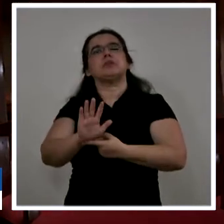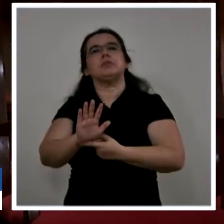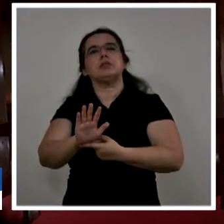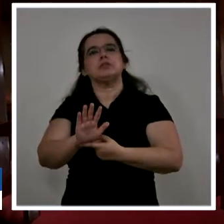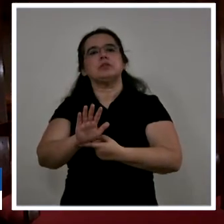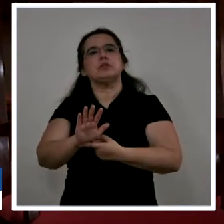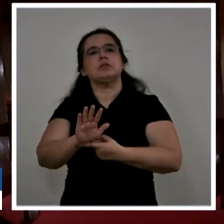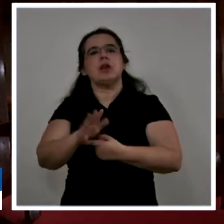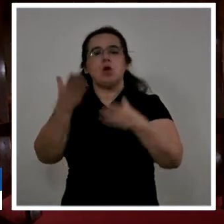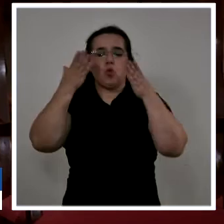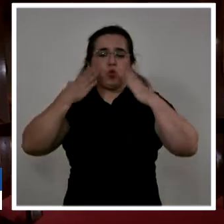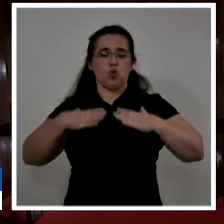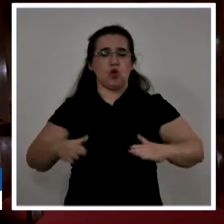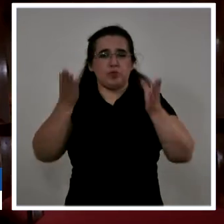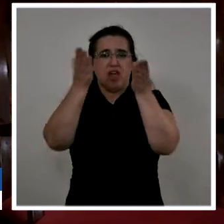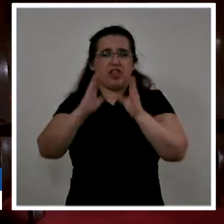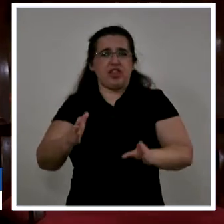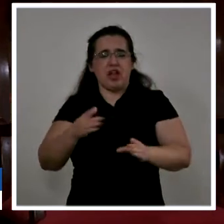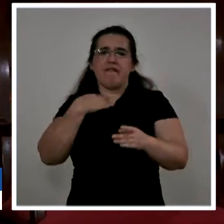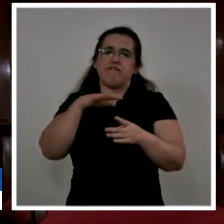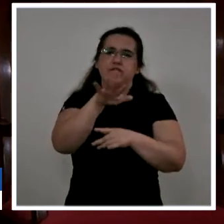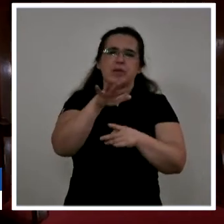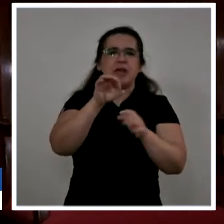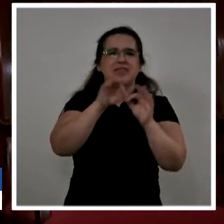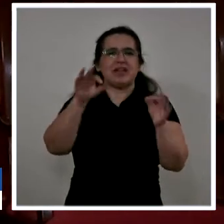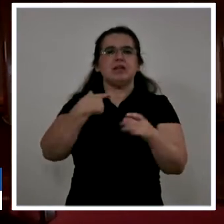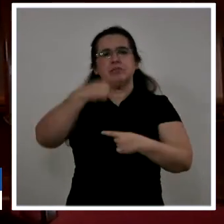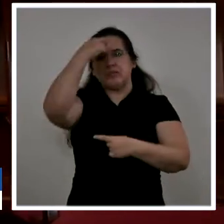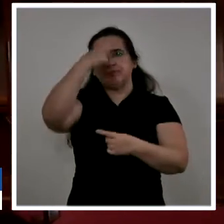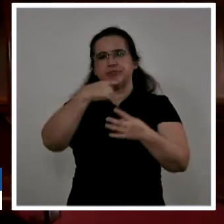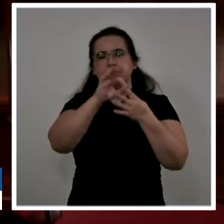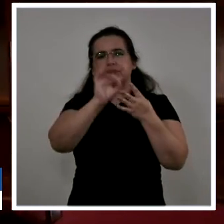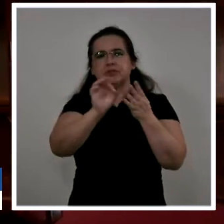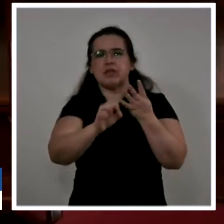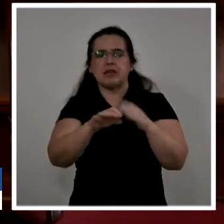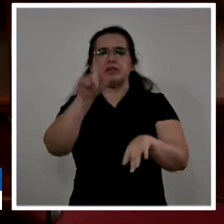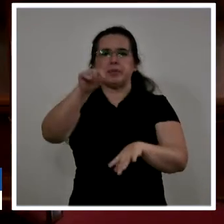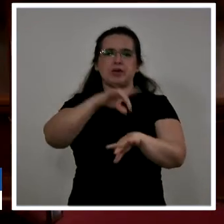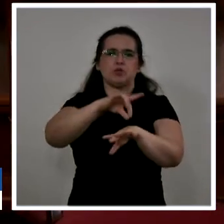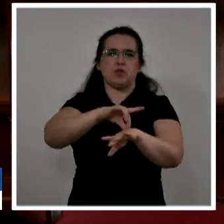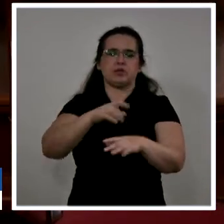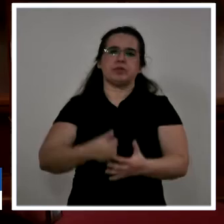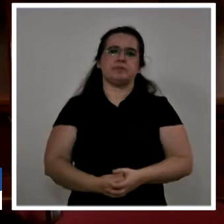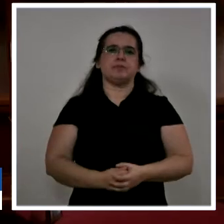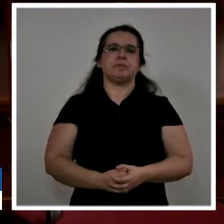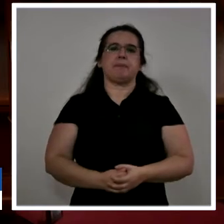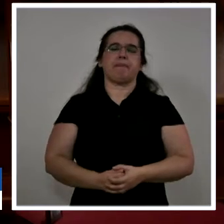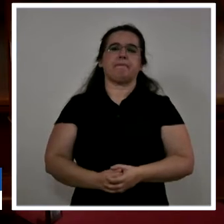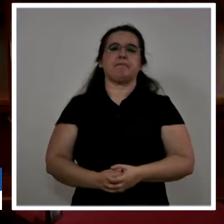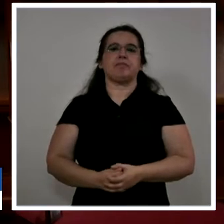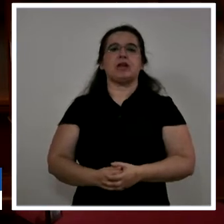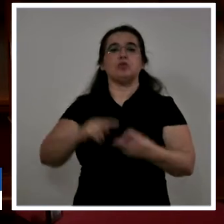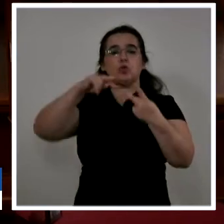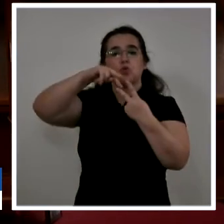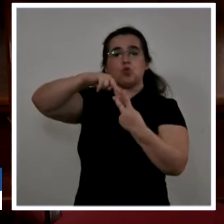certos formatos de corpo. Personalities. Personalidades. And diseases. E doenças. Gene as fate, o gene